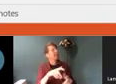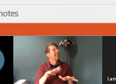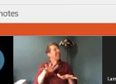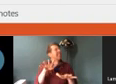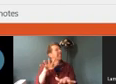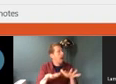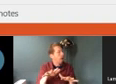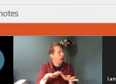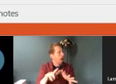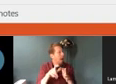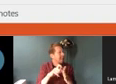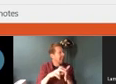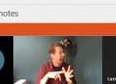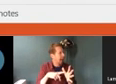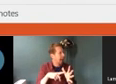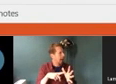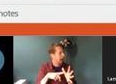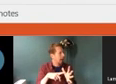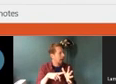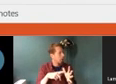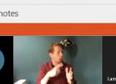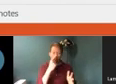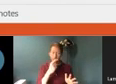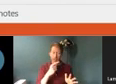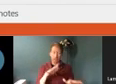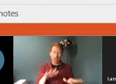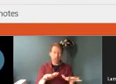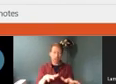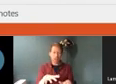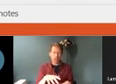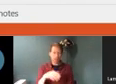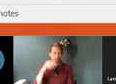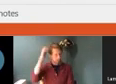combinations of the markers we just reported. Because without that,